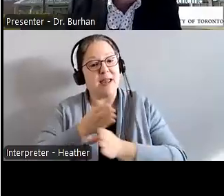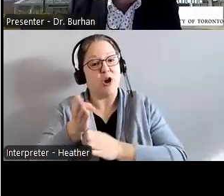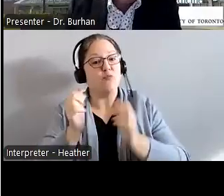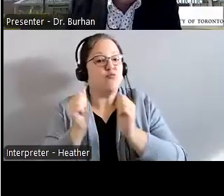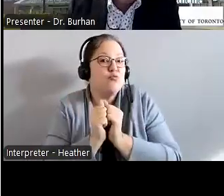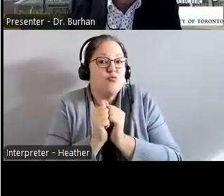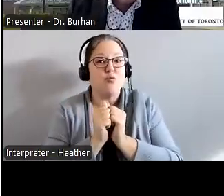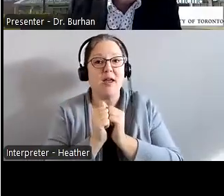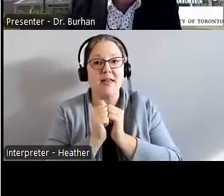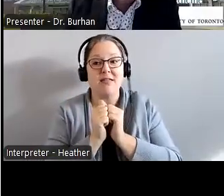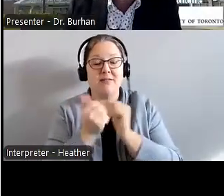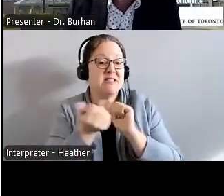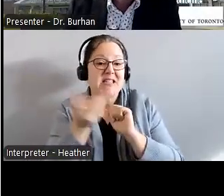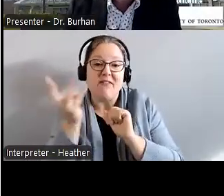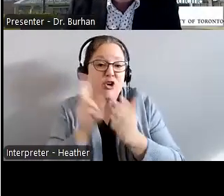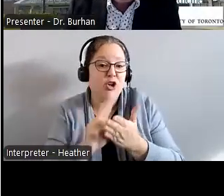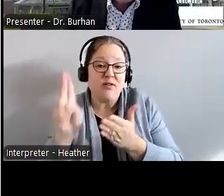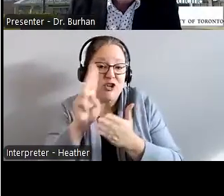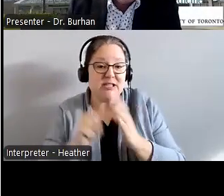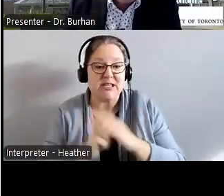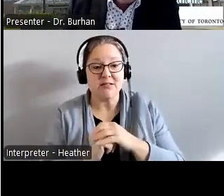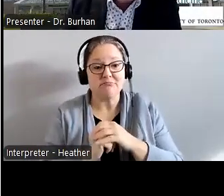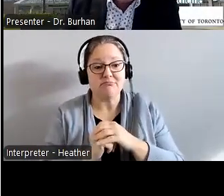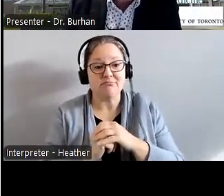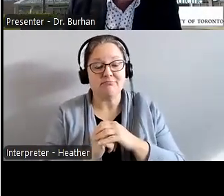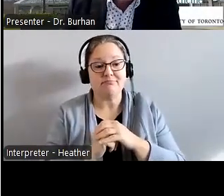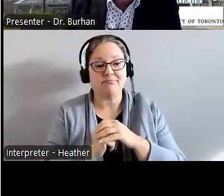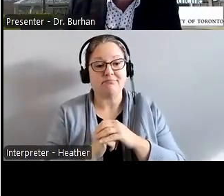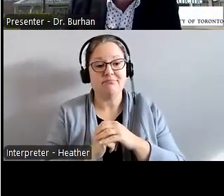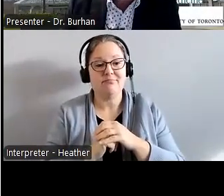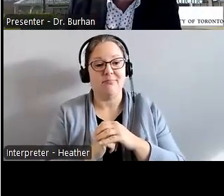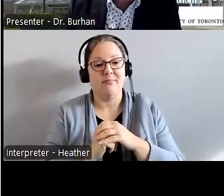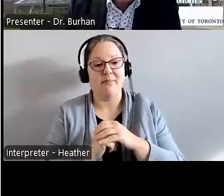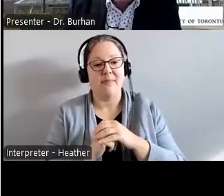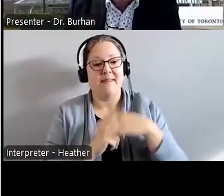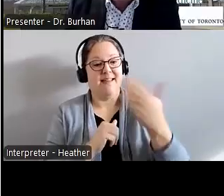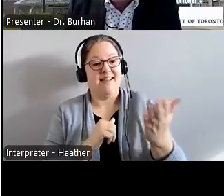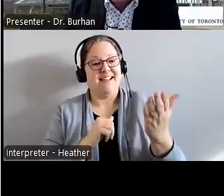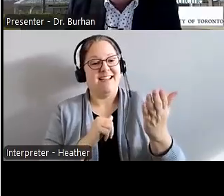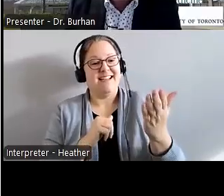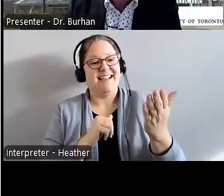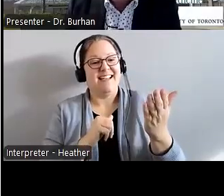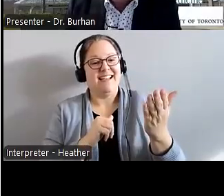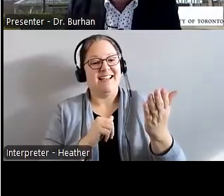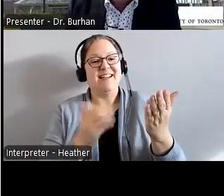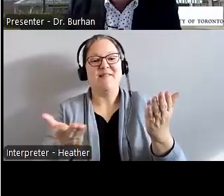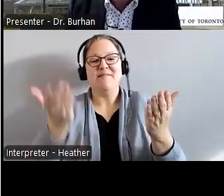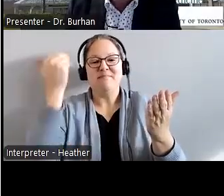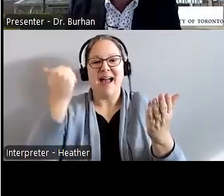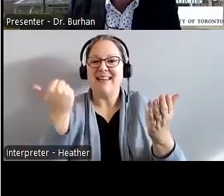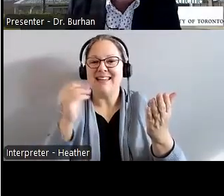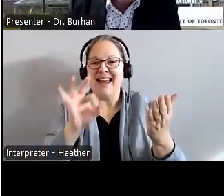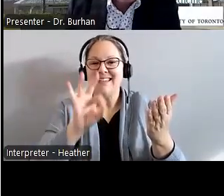journey, several universities. I think this is the story in Rochester. I matched in 98. I